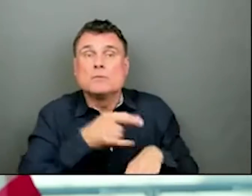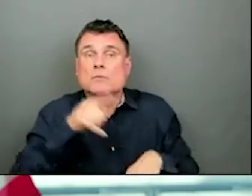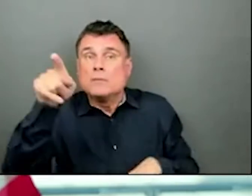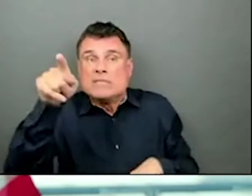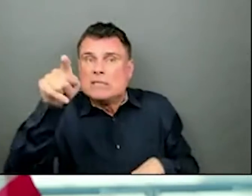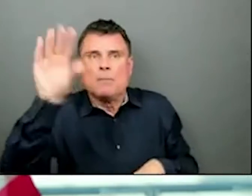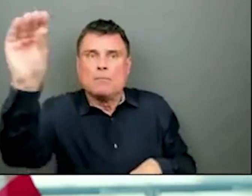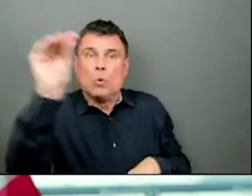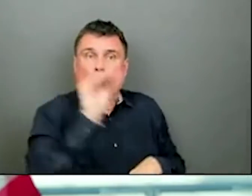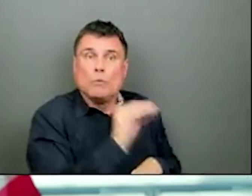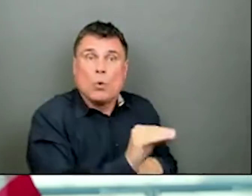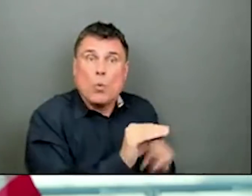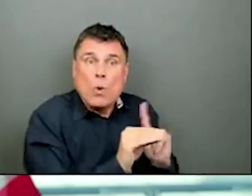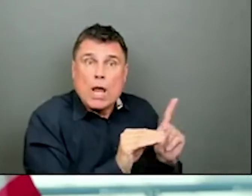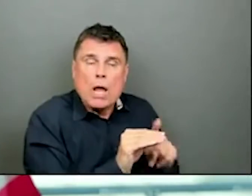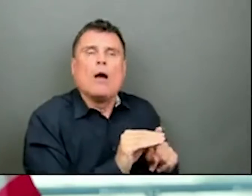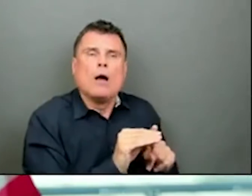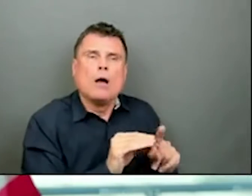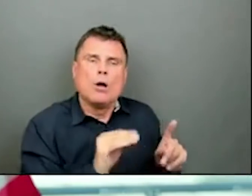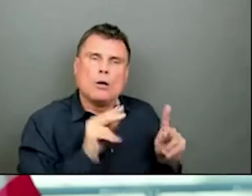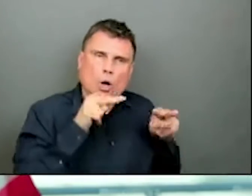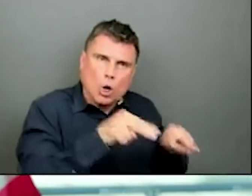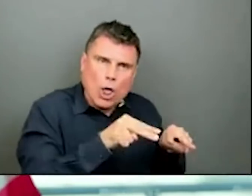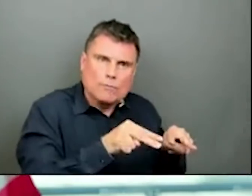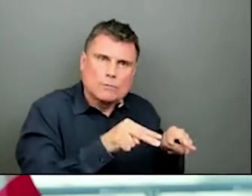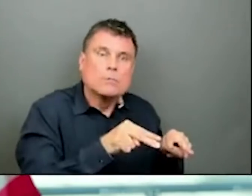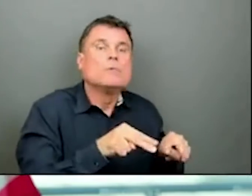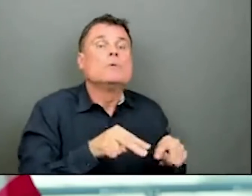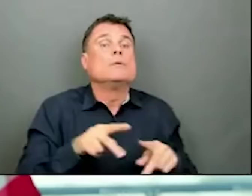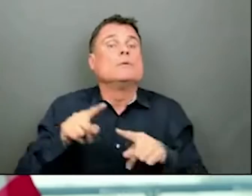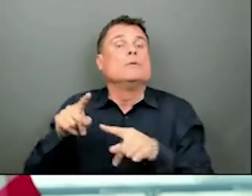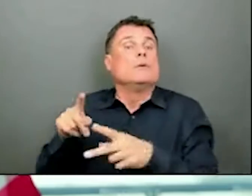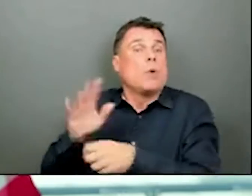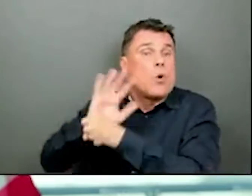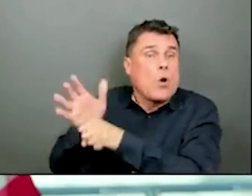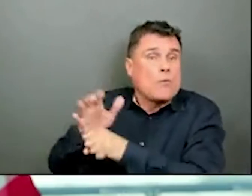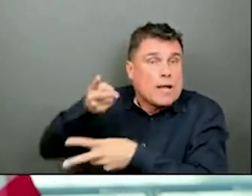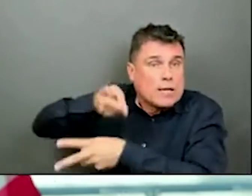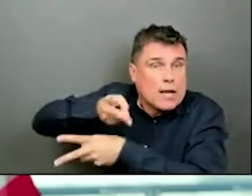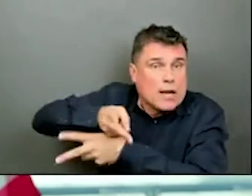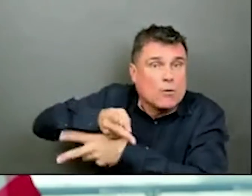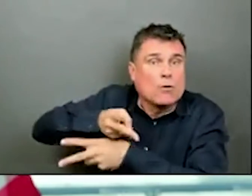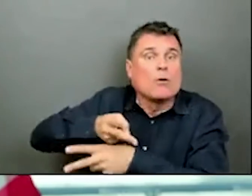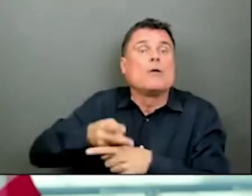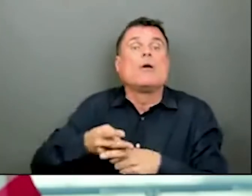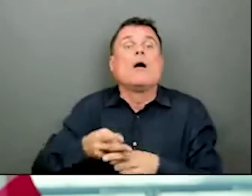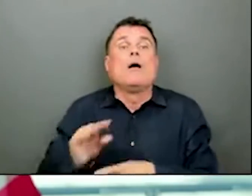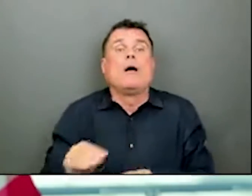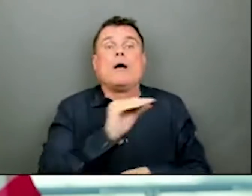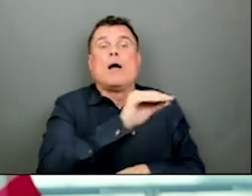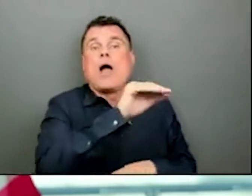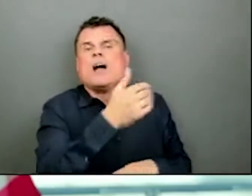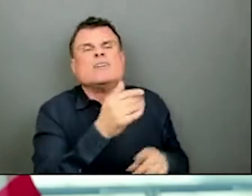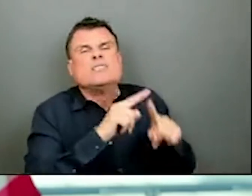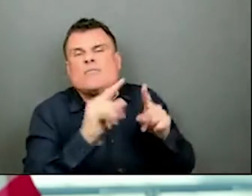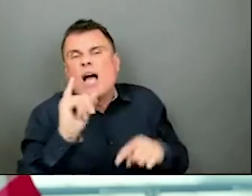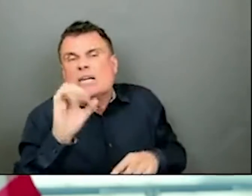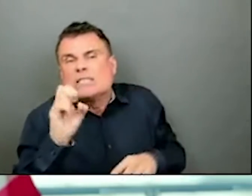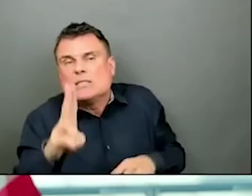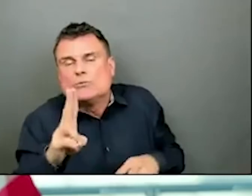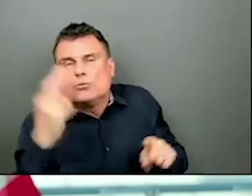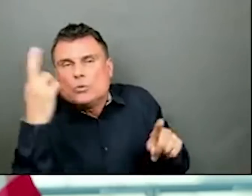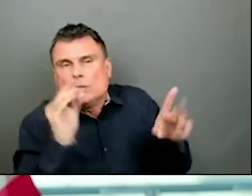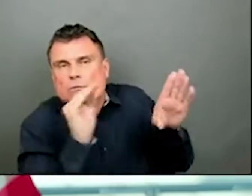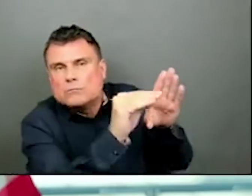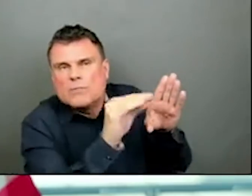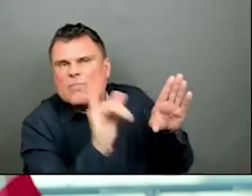mainland. Both for COVID care and for people who need other care. And we are, of course, looking at,